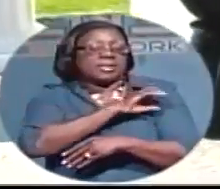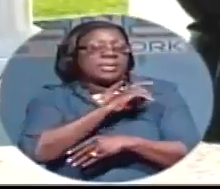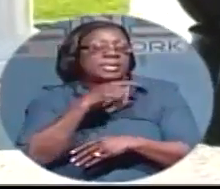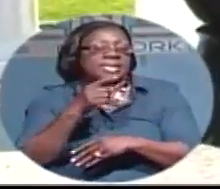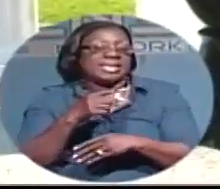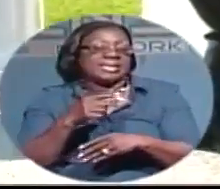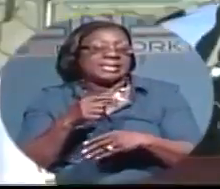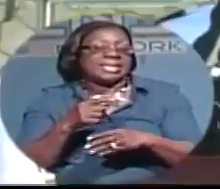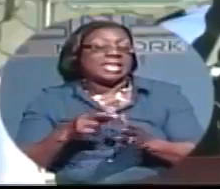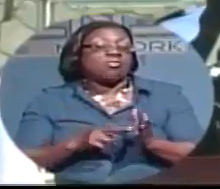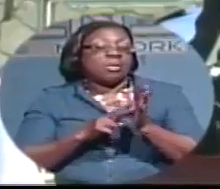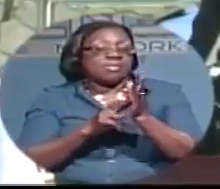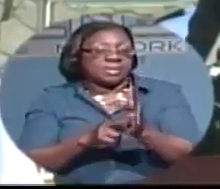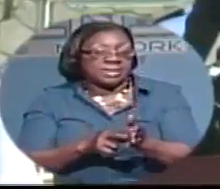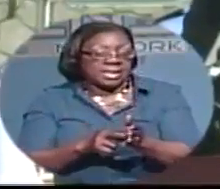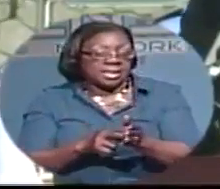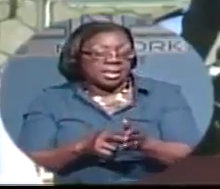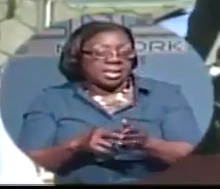and character.